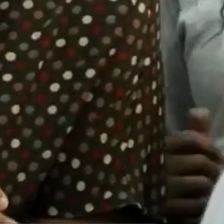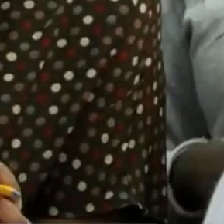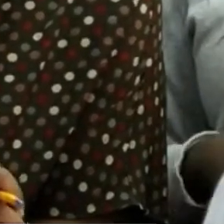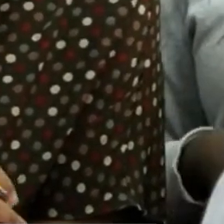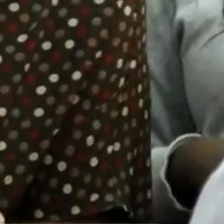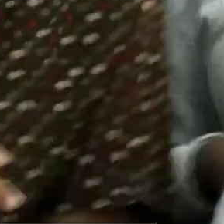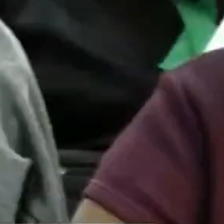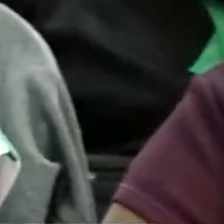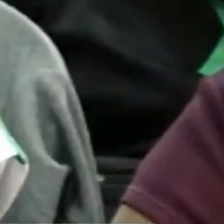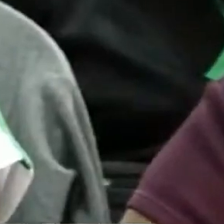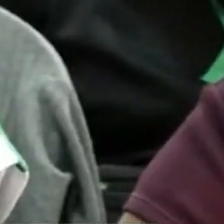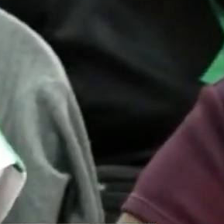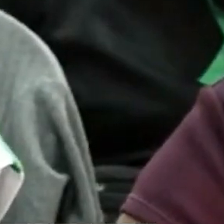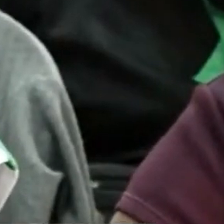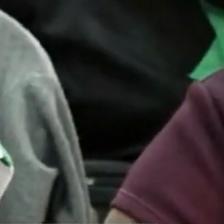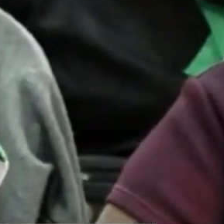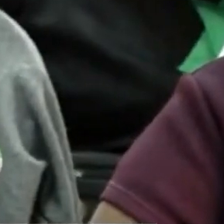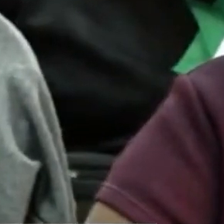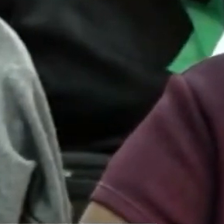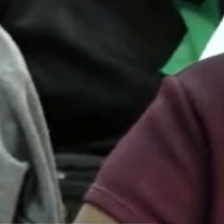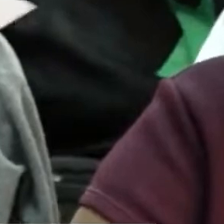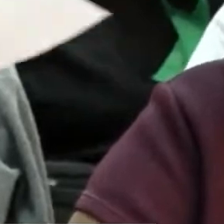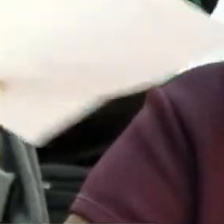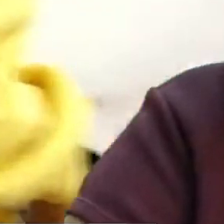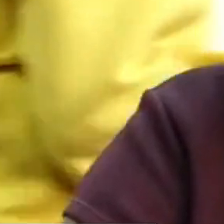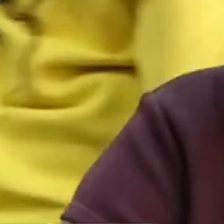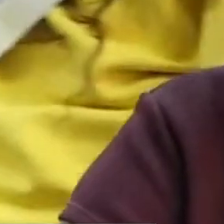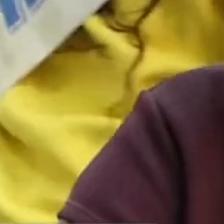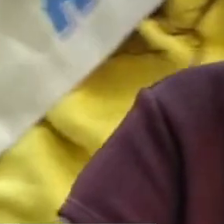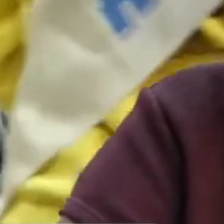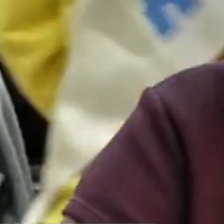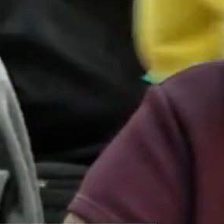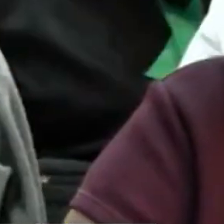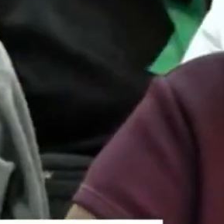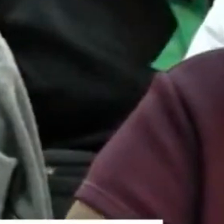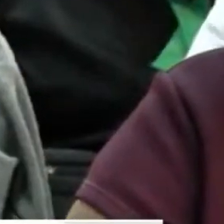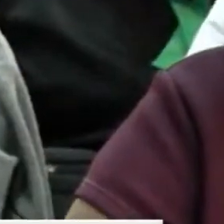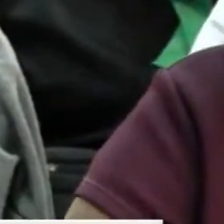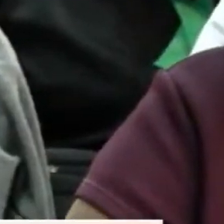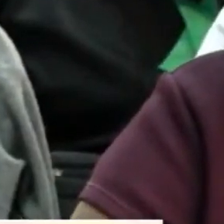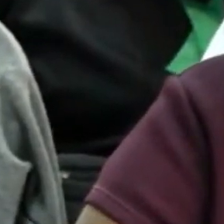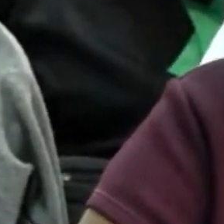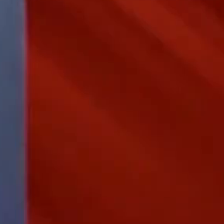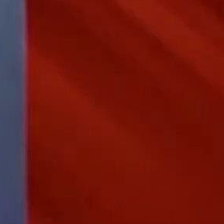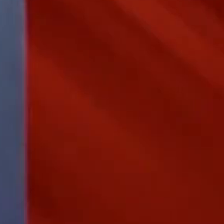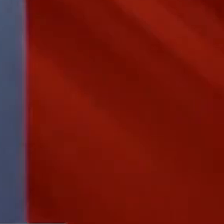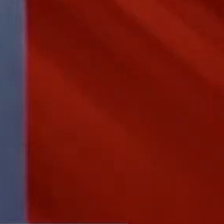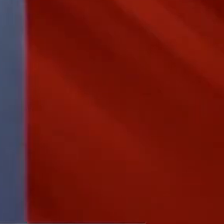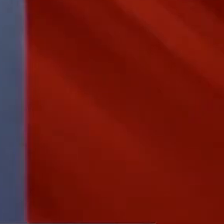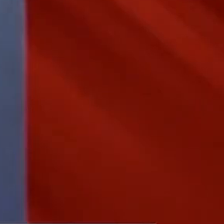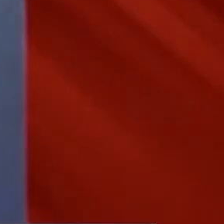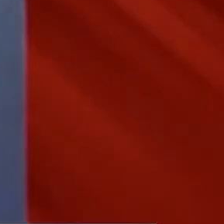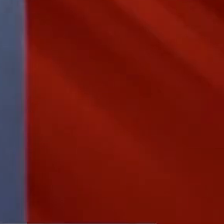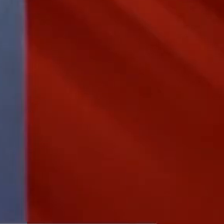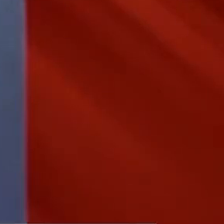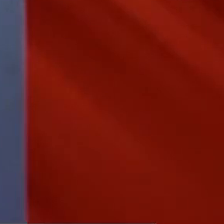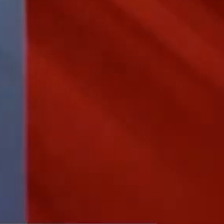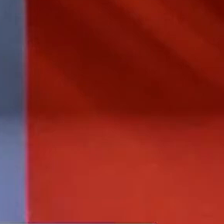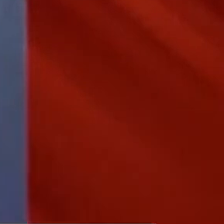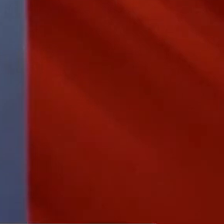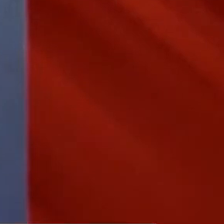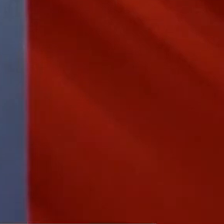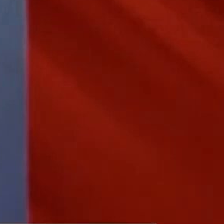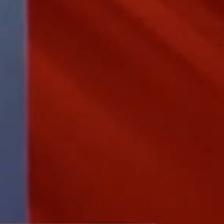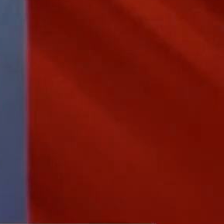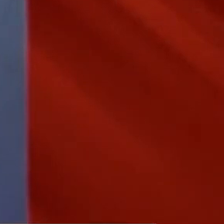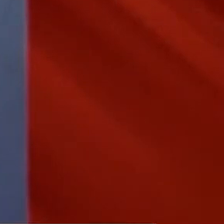seek help without stigmatization. Yvonne Kemuma, KUTV. Alcohol use